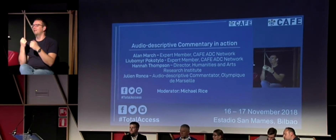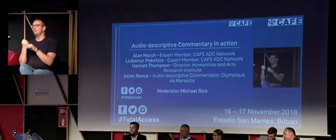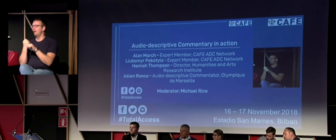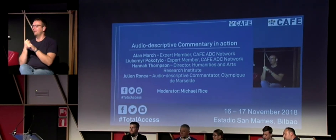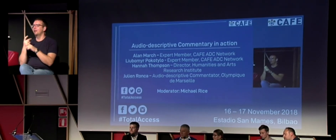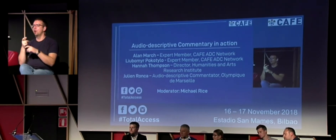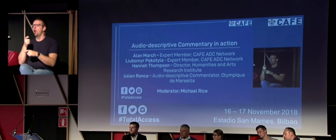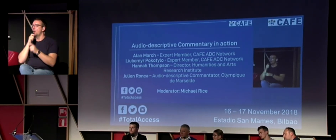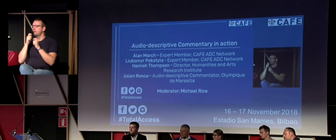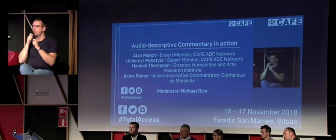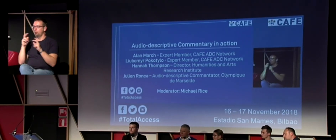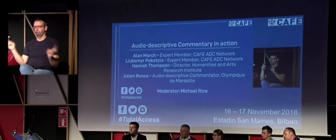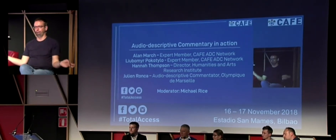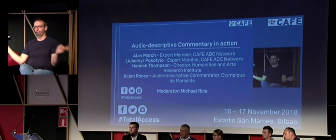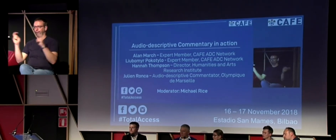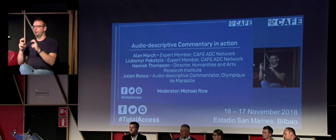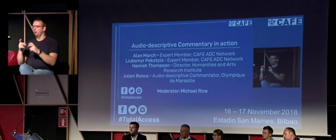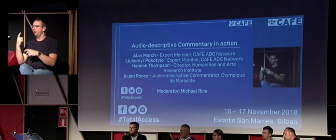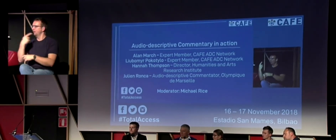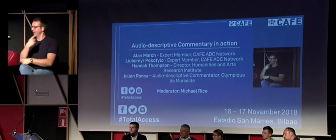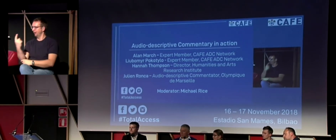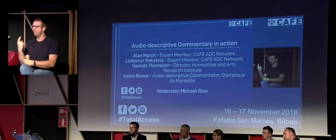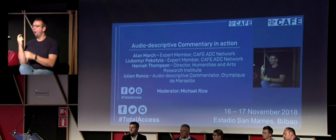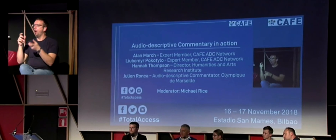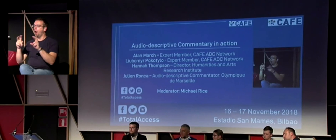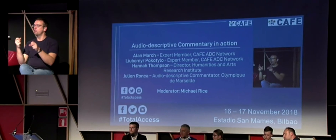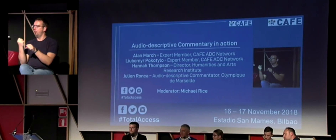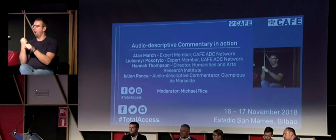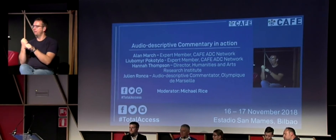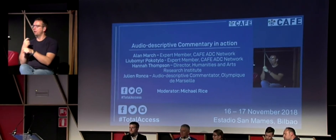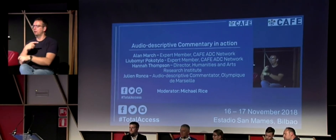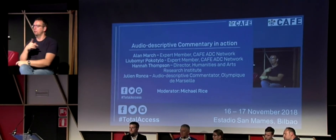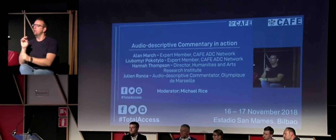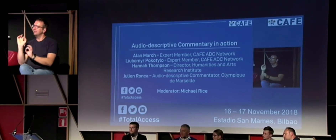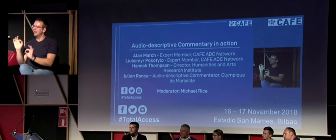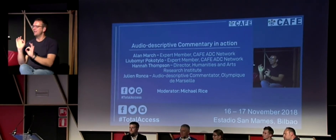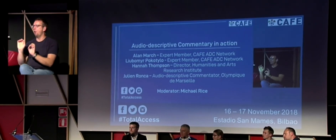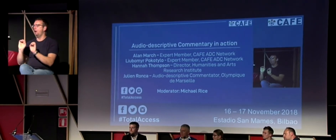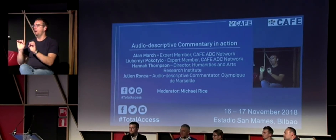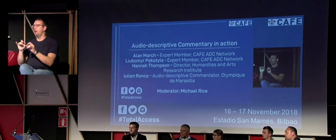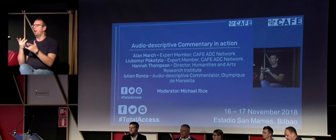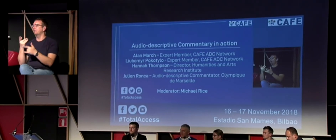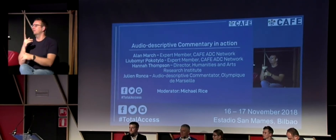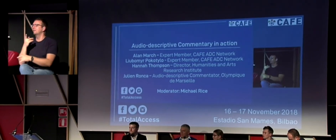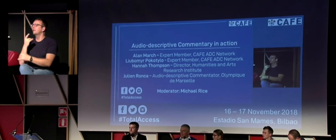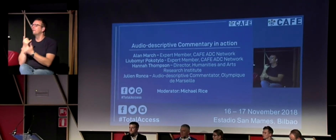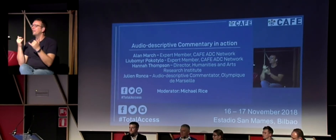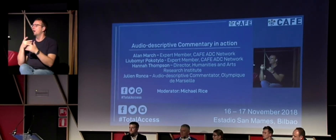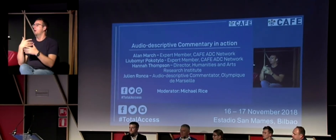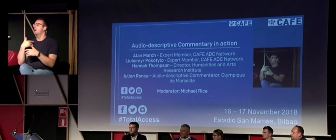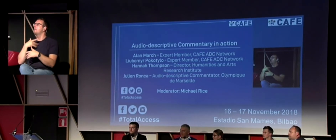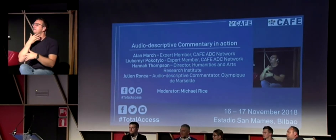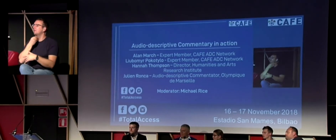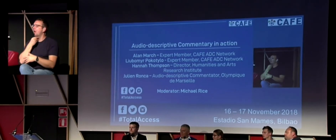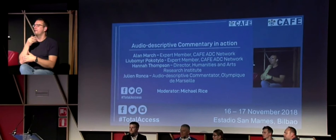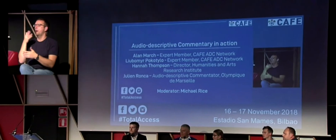commentators and audio description on the stadium. So I think this is the work that should be paid. The